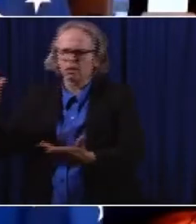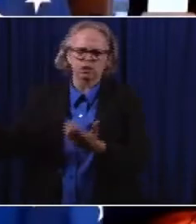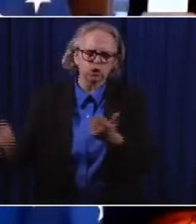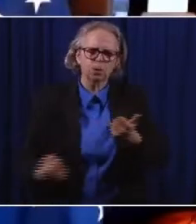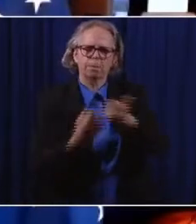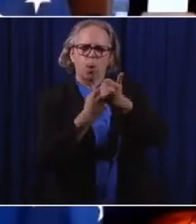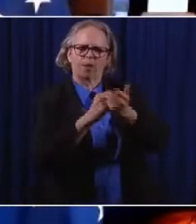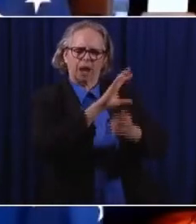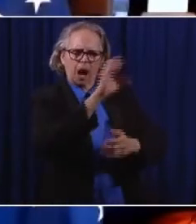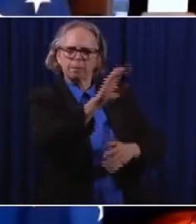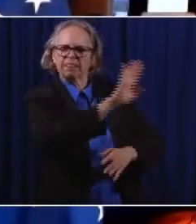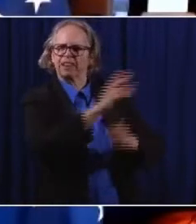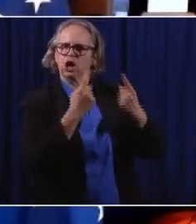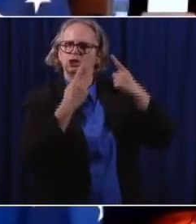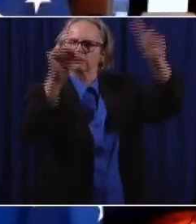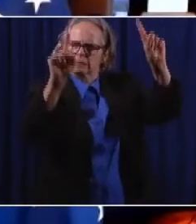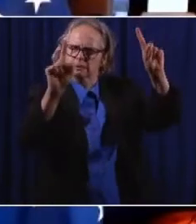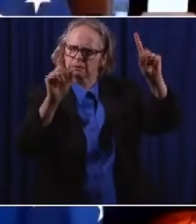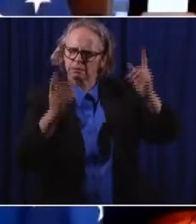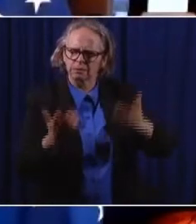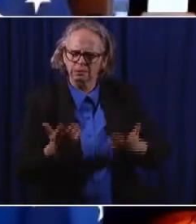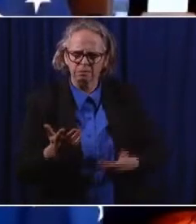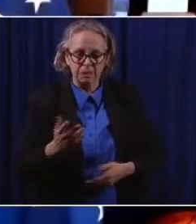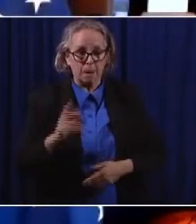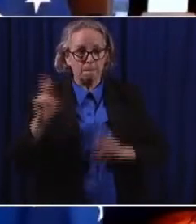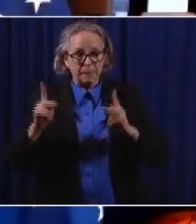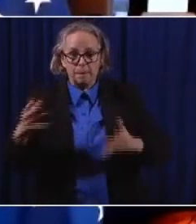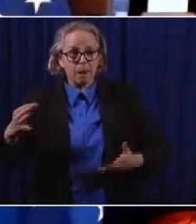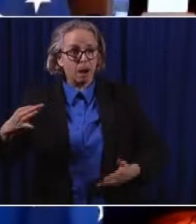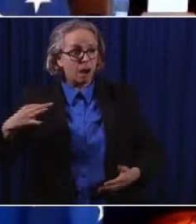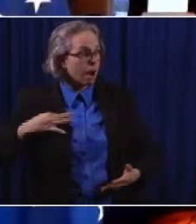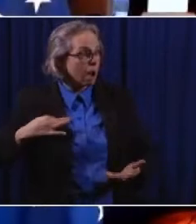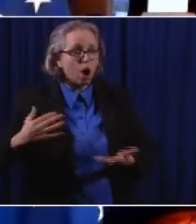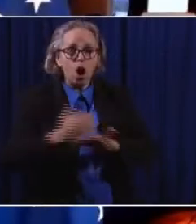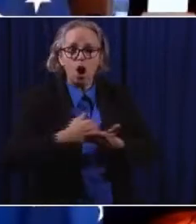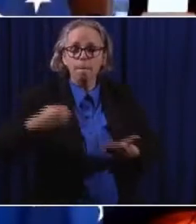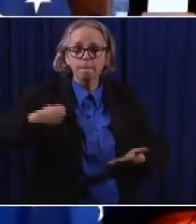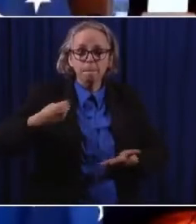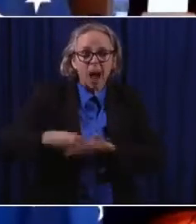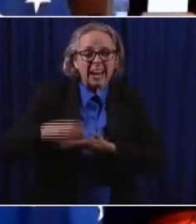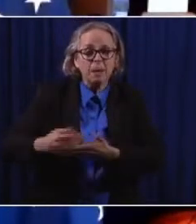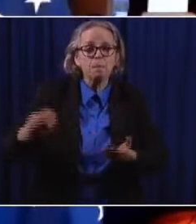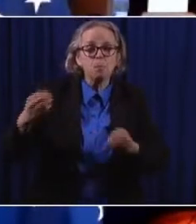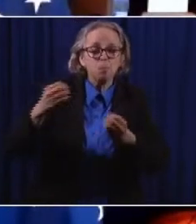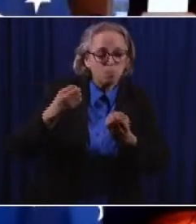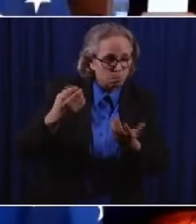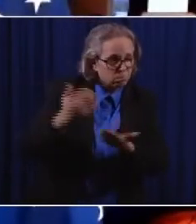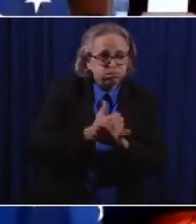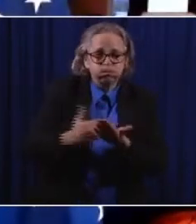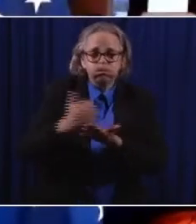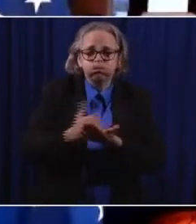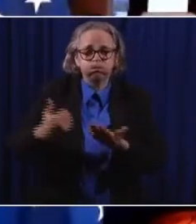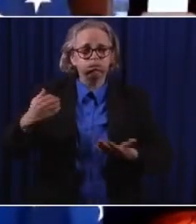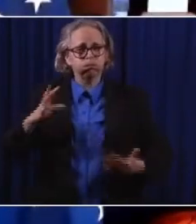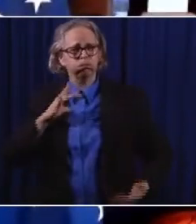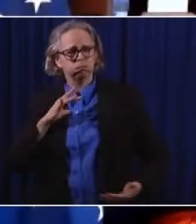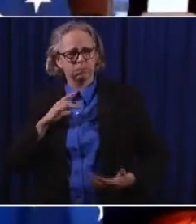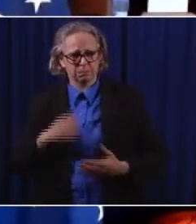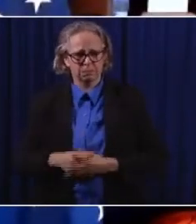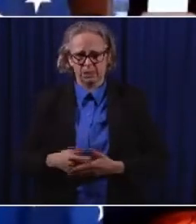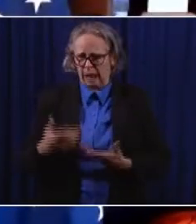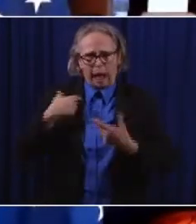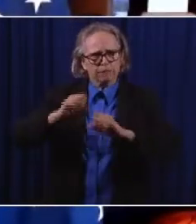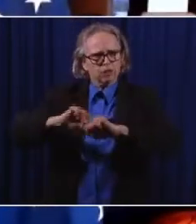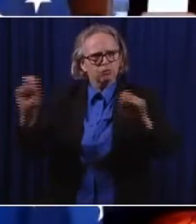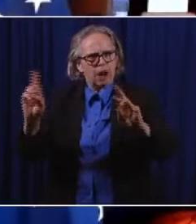them potentially earn more, helping them become more job secure. We are announcing today our next round, which